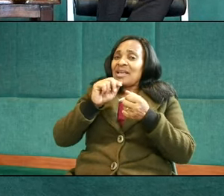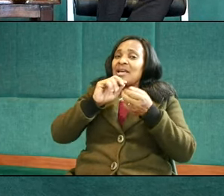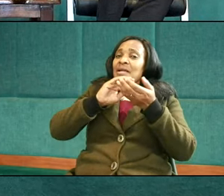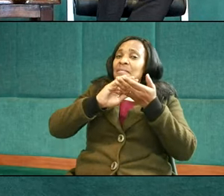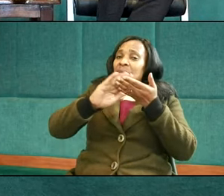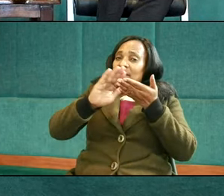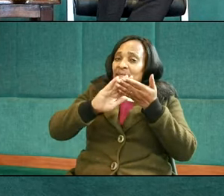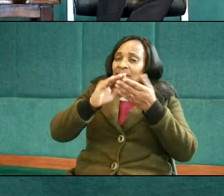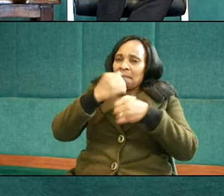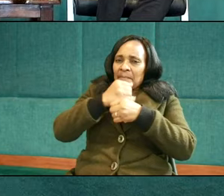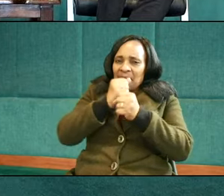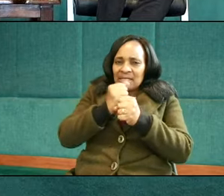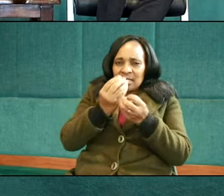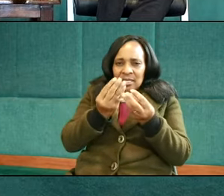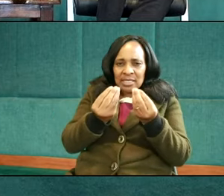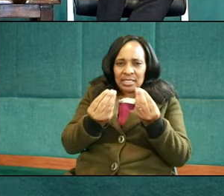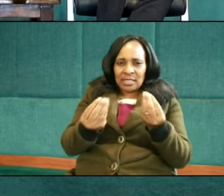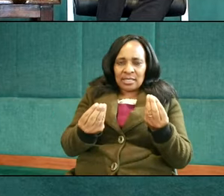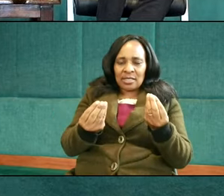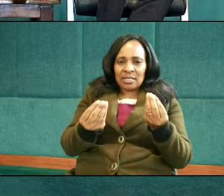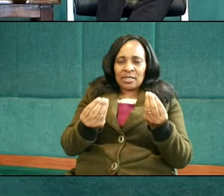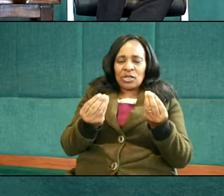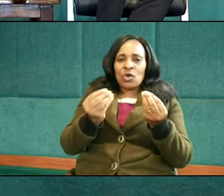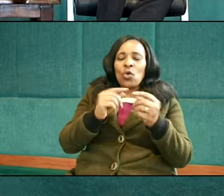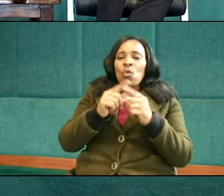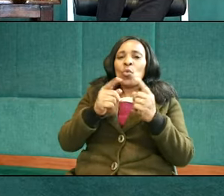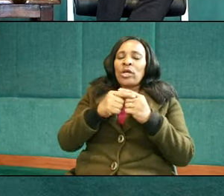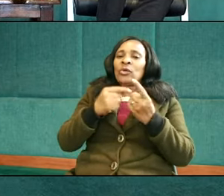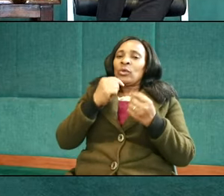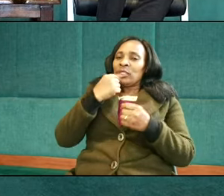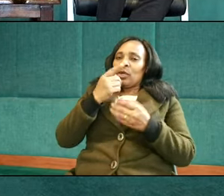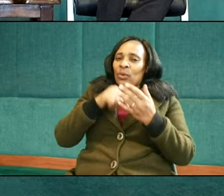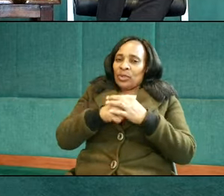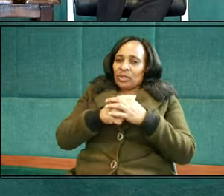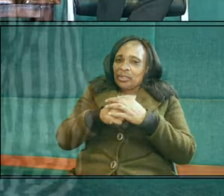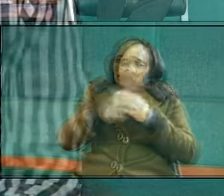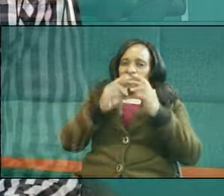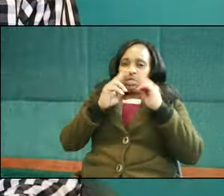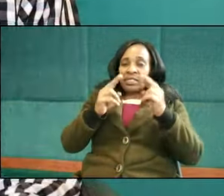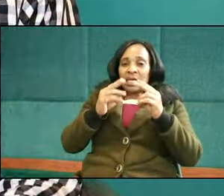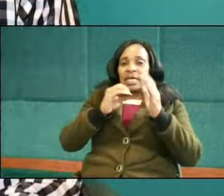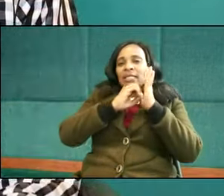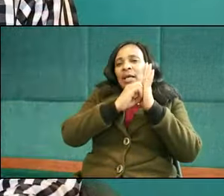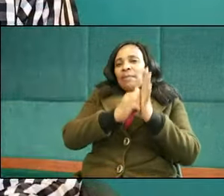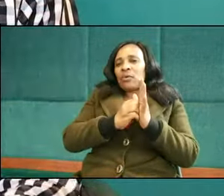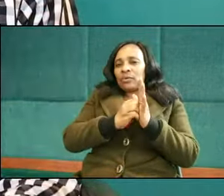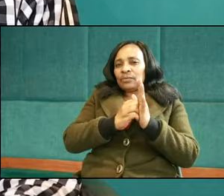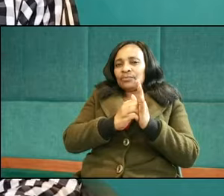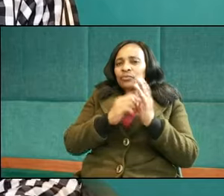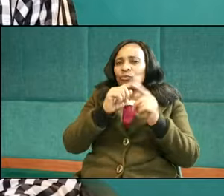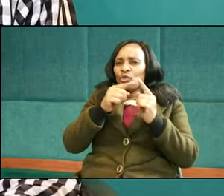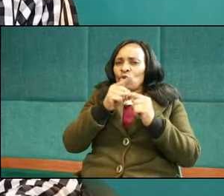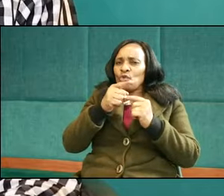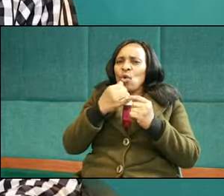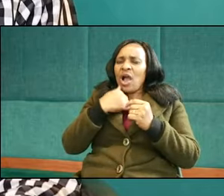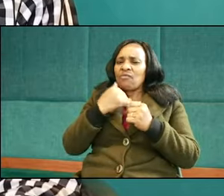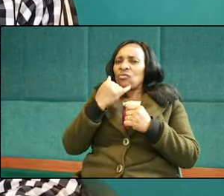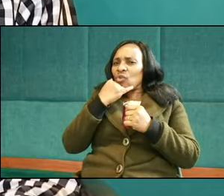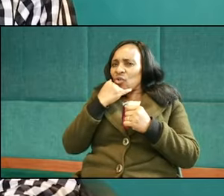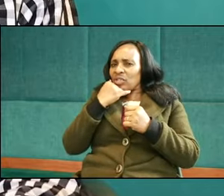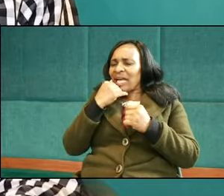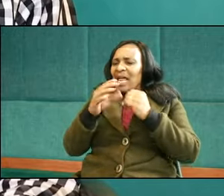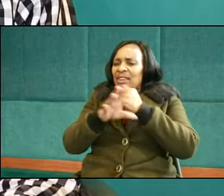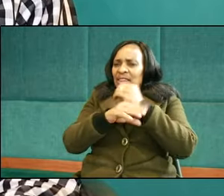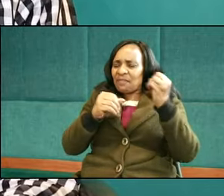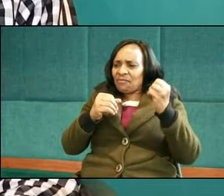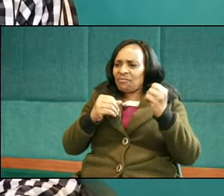made easier when we confess. For example, if you're a thief and you need to go and confess to someone that you're a thief,